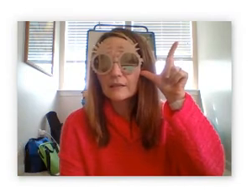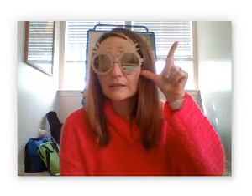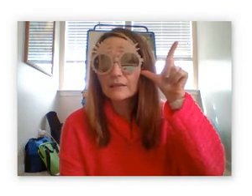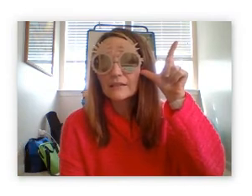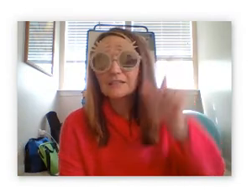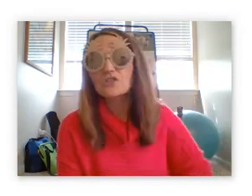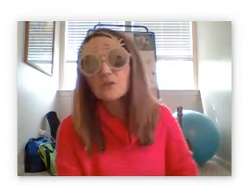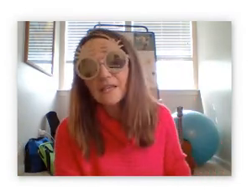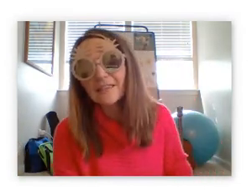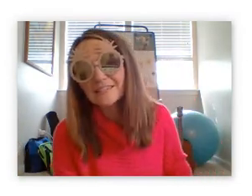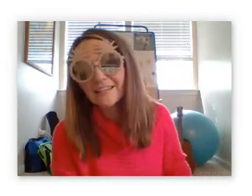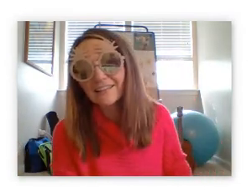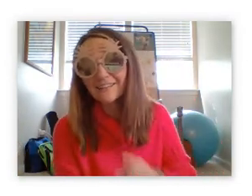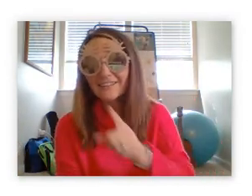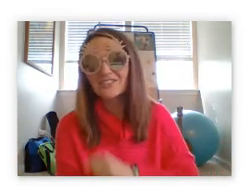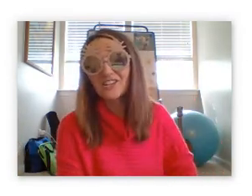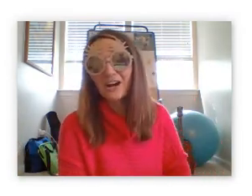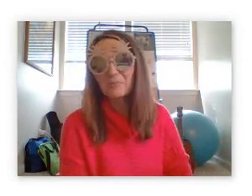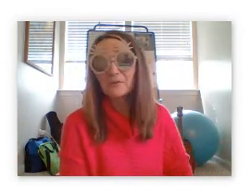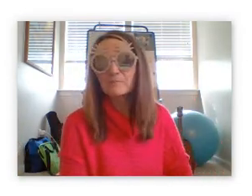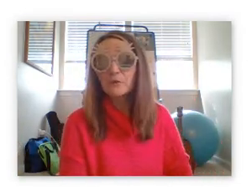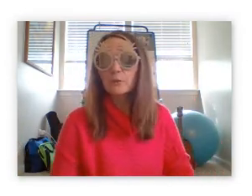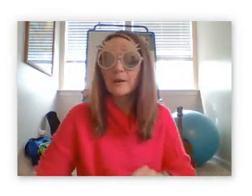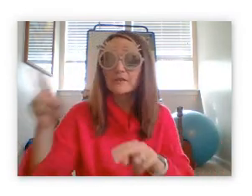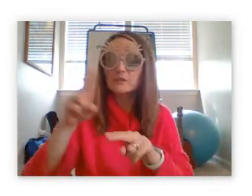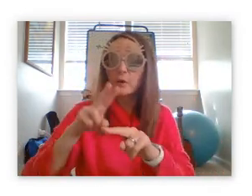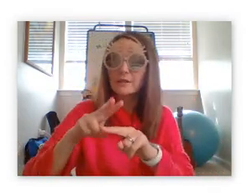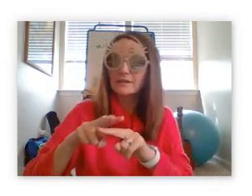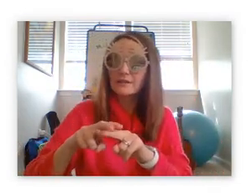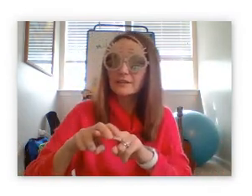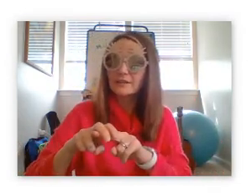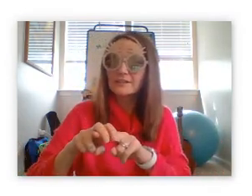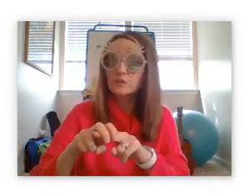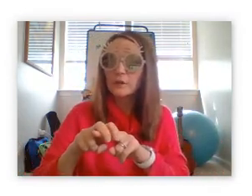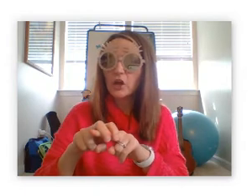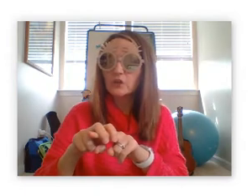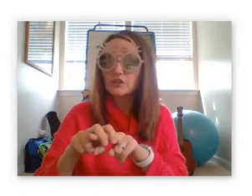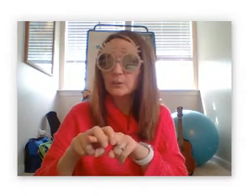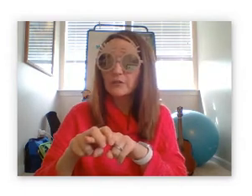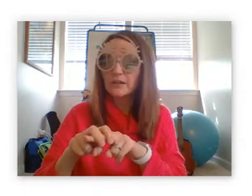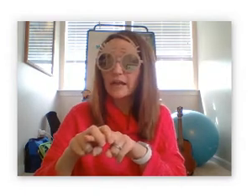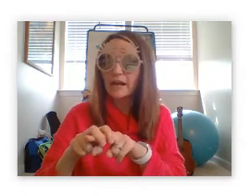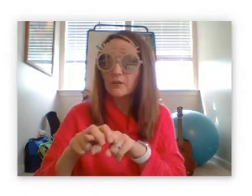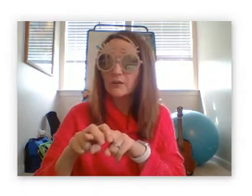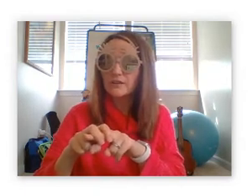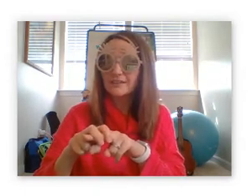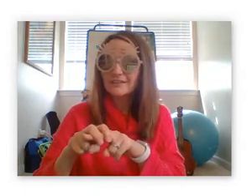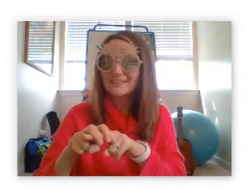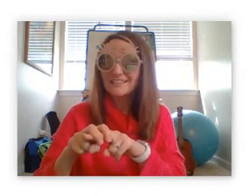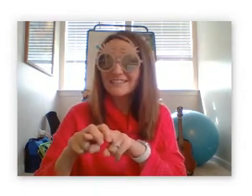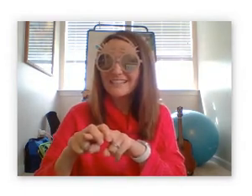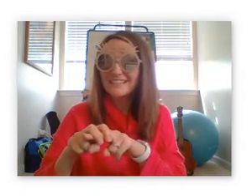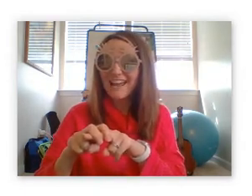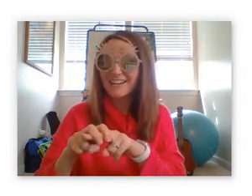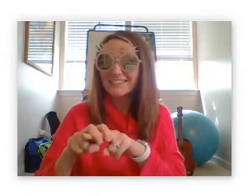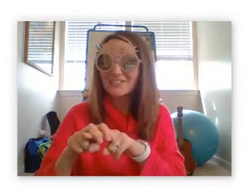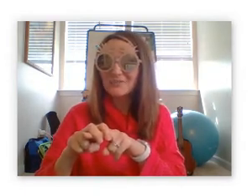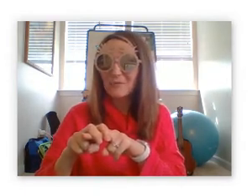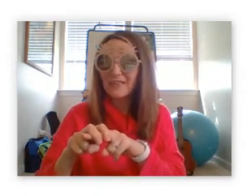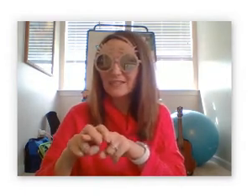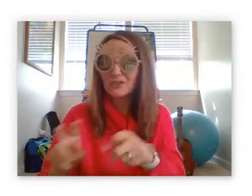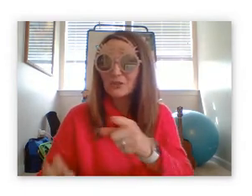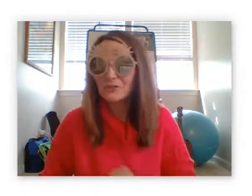mean? Did you say listen? Good job. What about this one? This is what Coda's doing right now. Sit down.